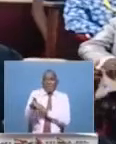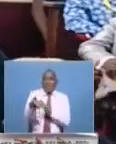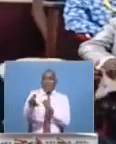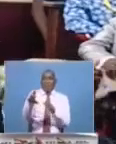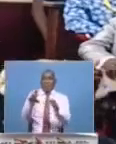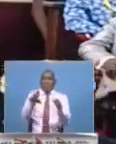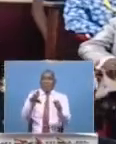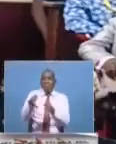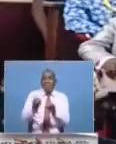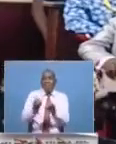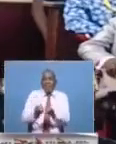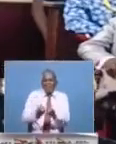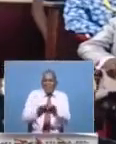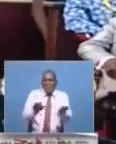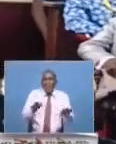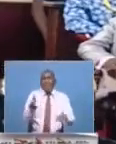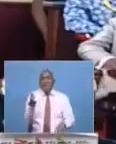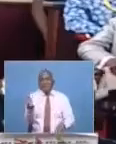about